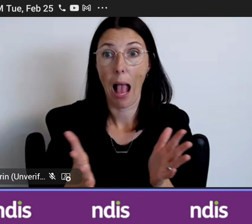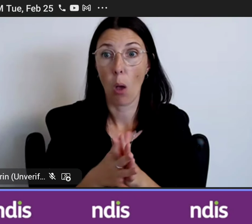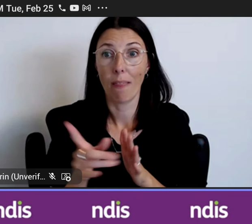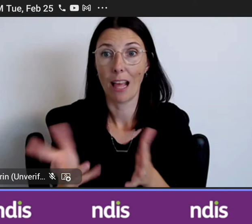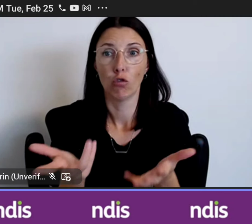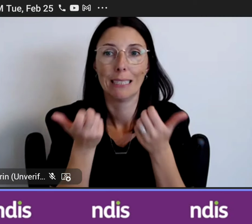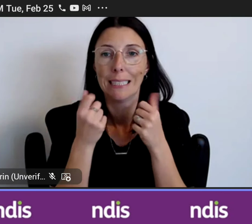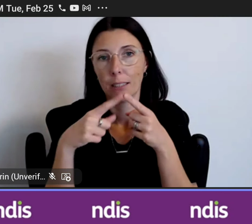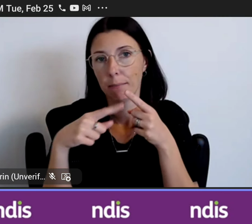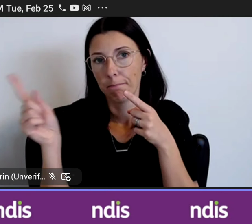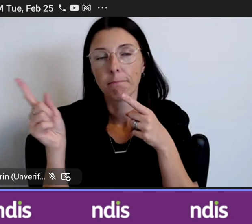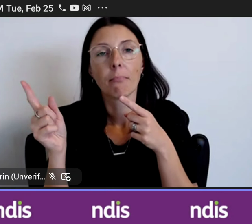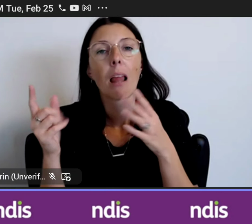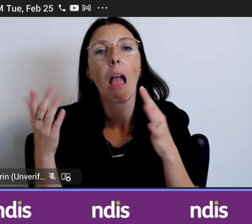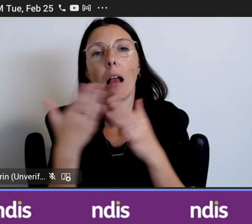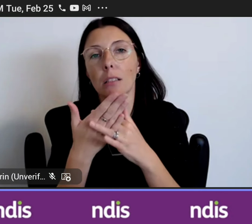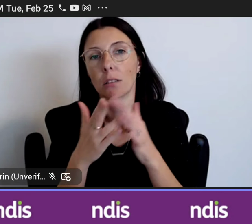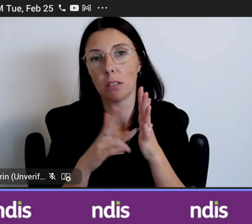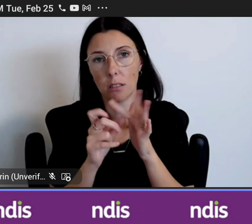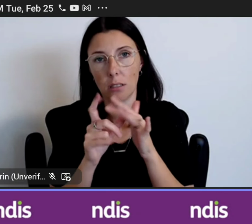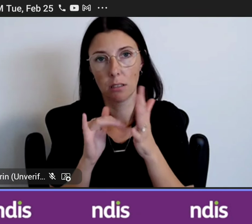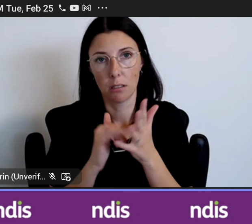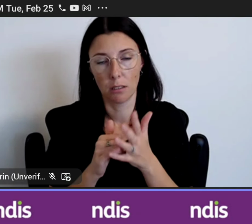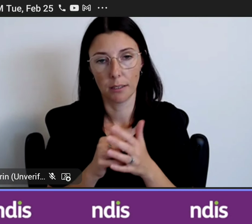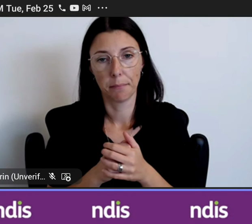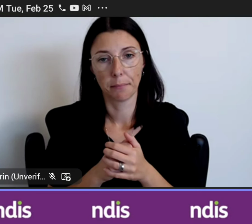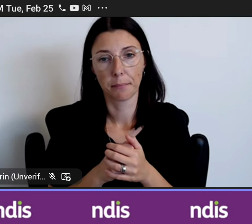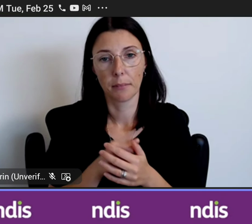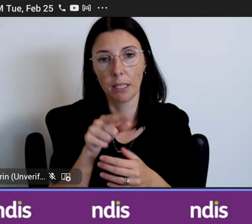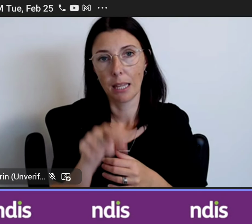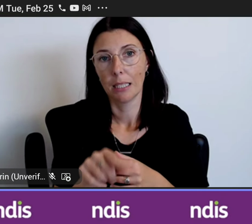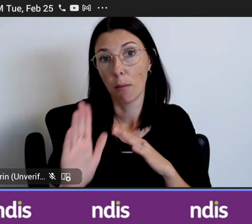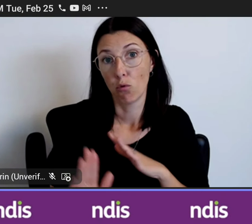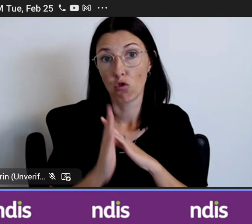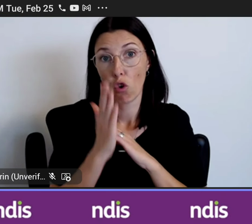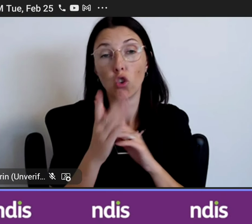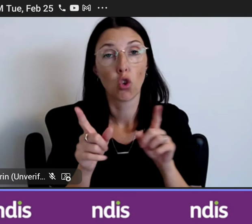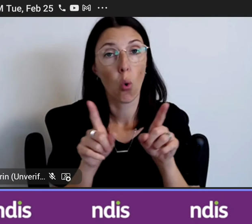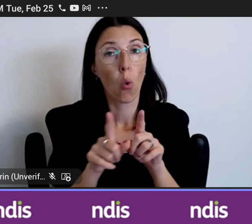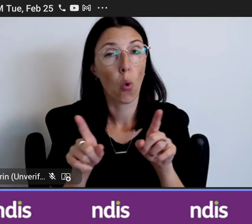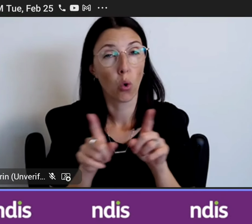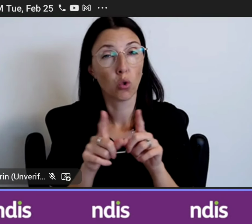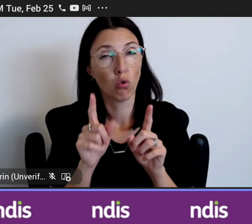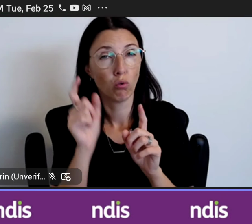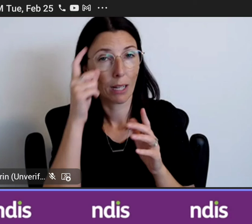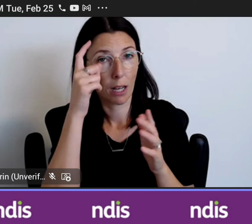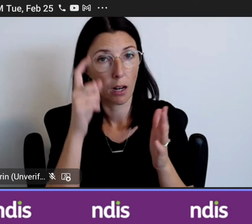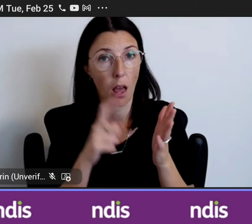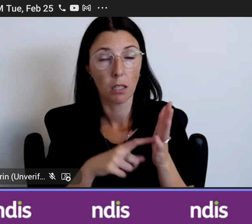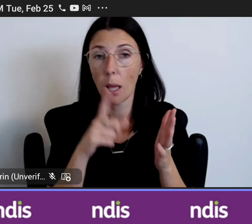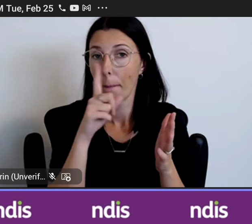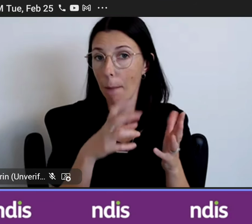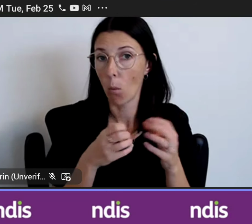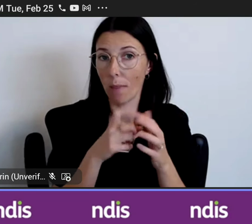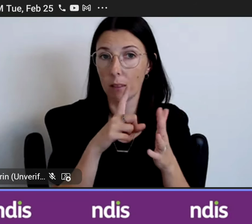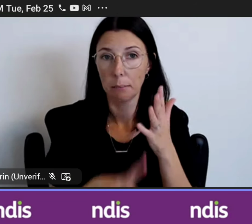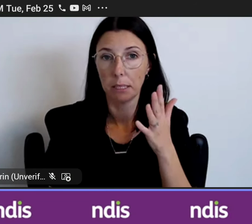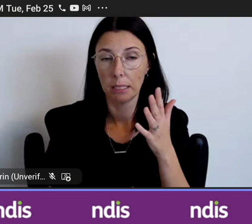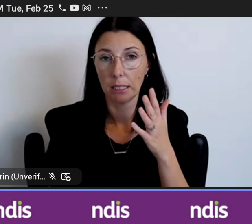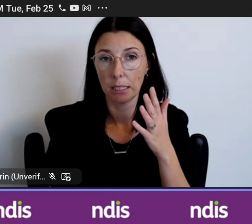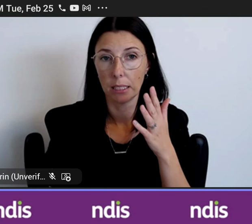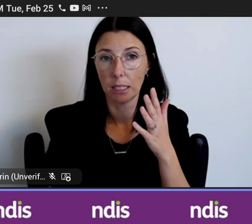NDIS. So this approach also recognises that people with disability who have the same